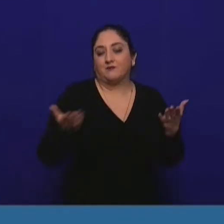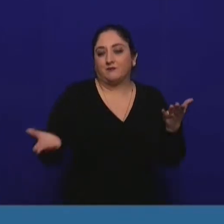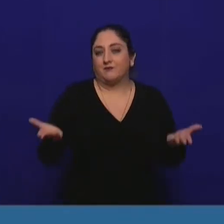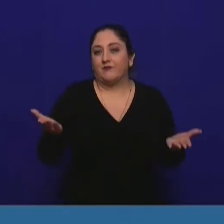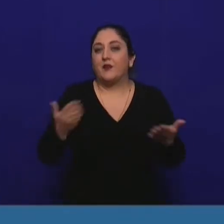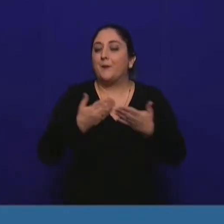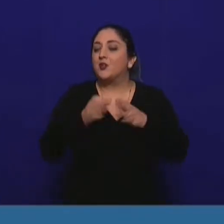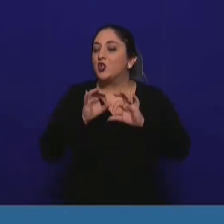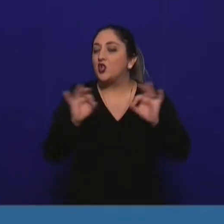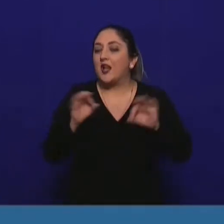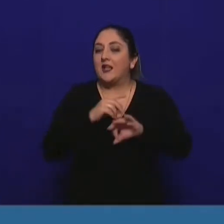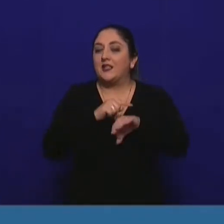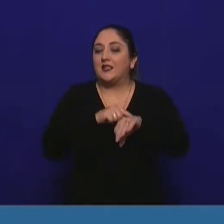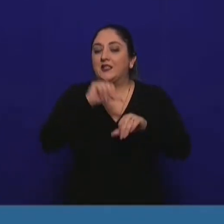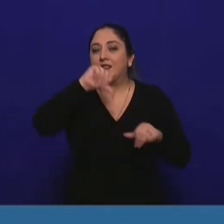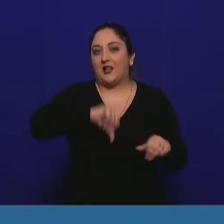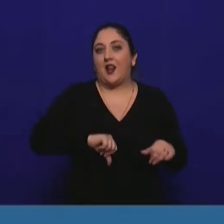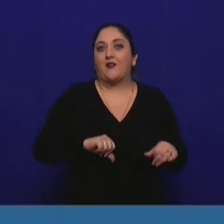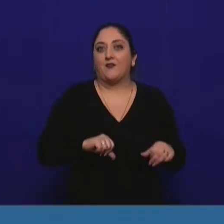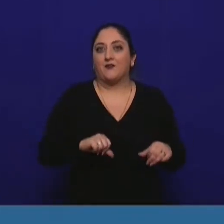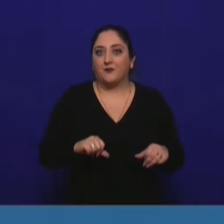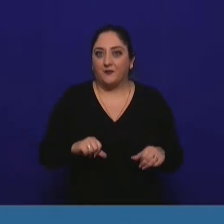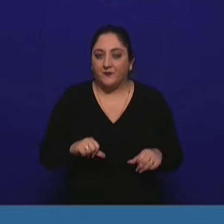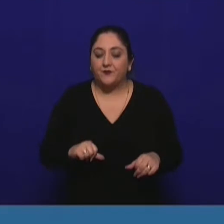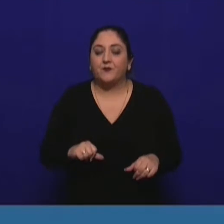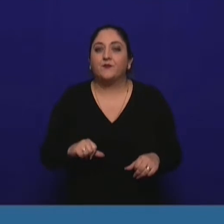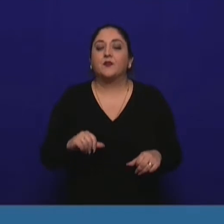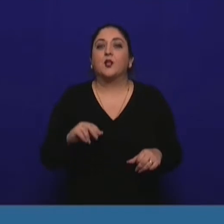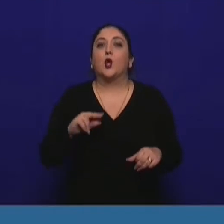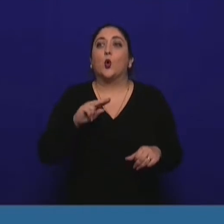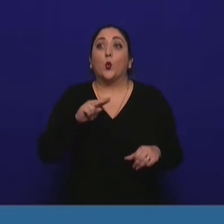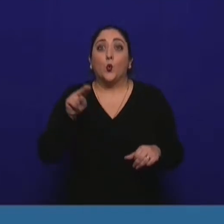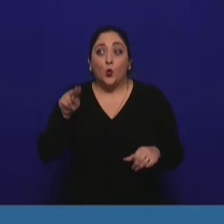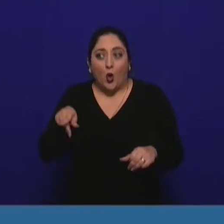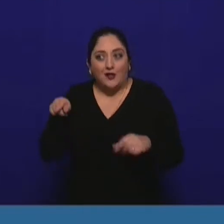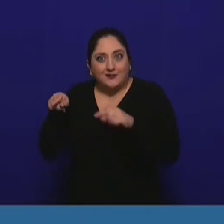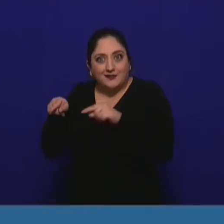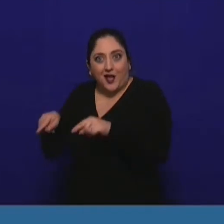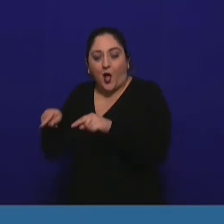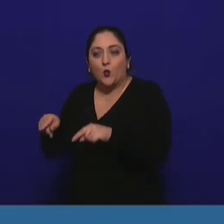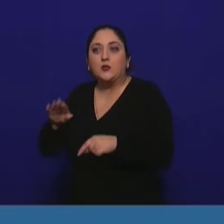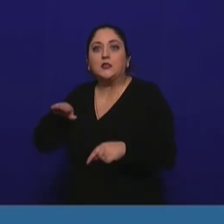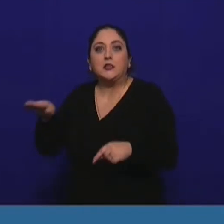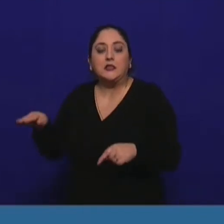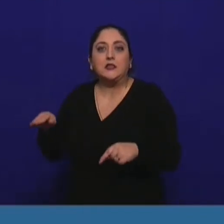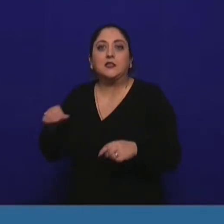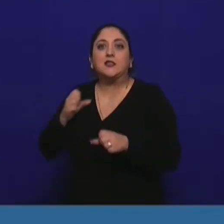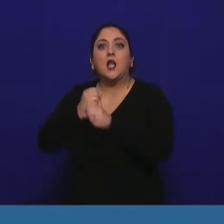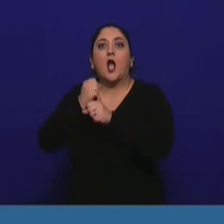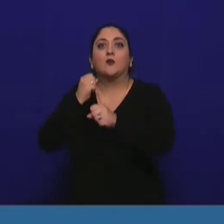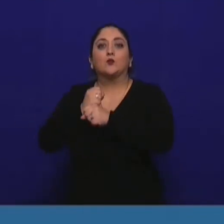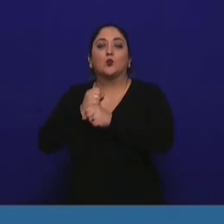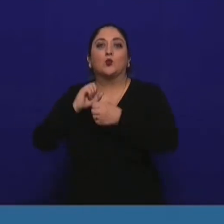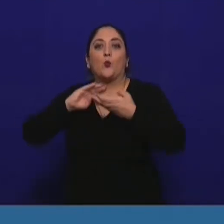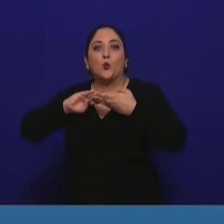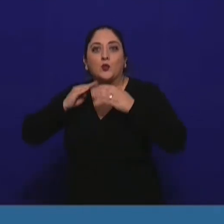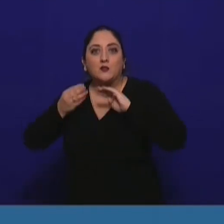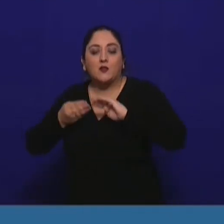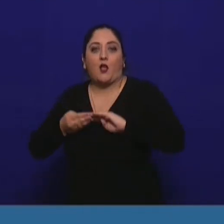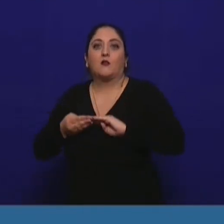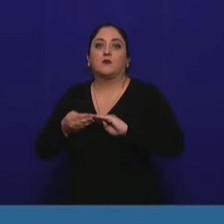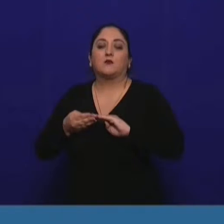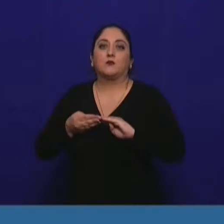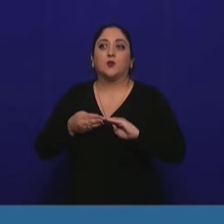allura qegħdin nikkaverjaw dawk il-persuni li huma non-clinical frontliners, għandna wkoll il-persuni li ħanibdew ukoll